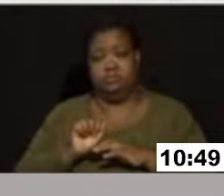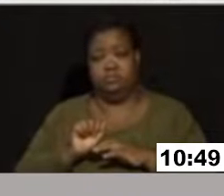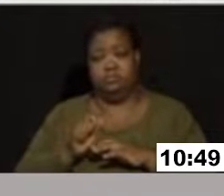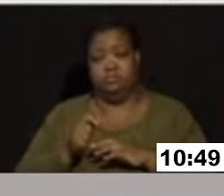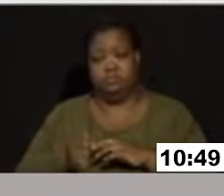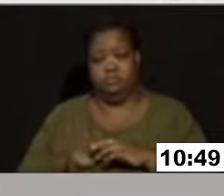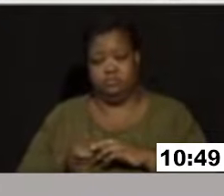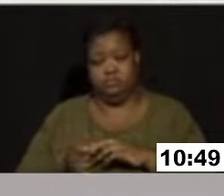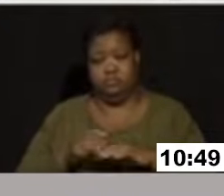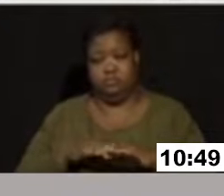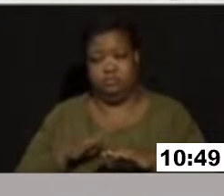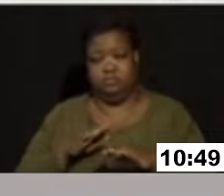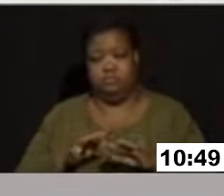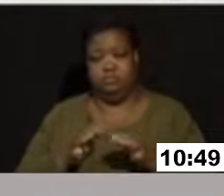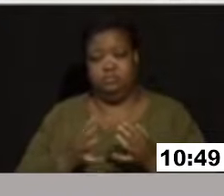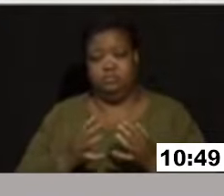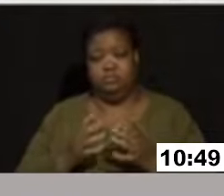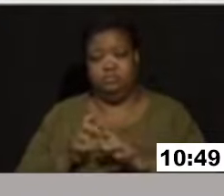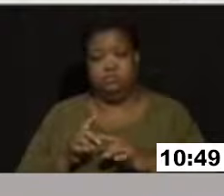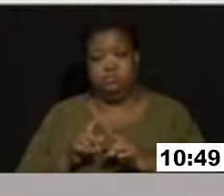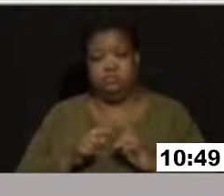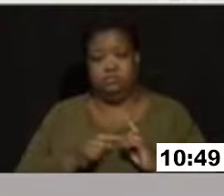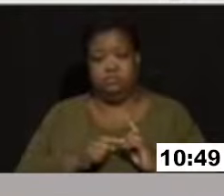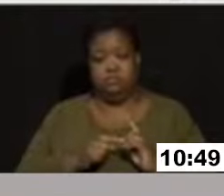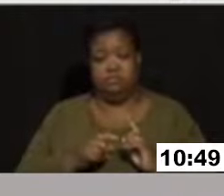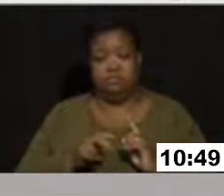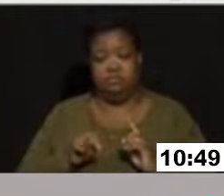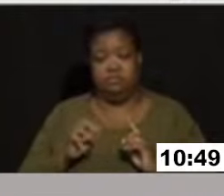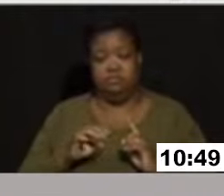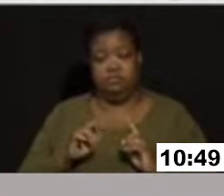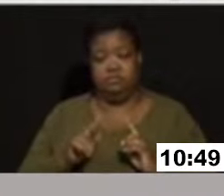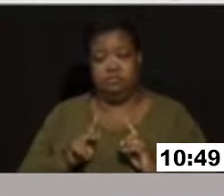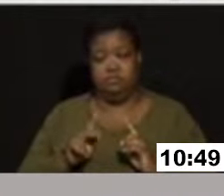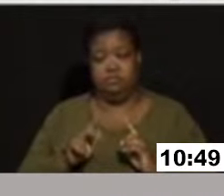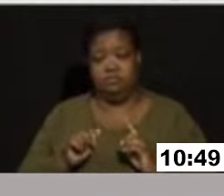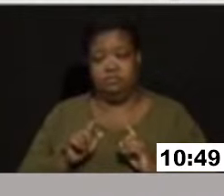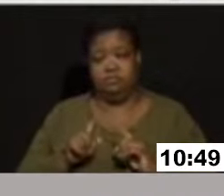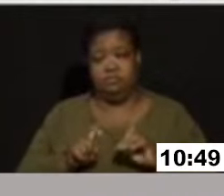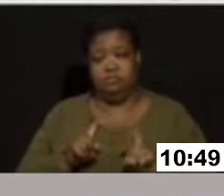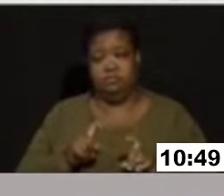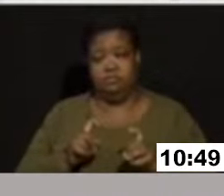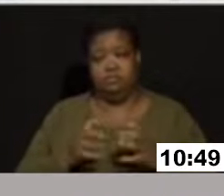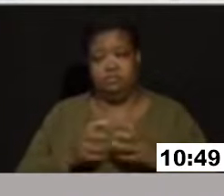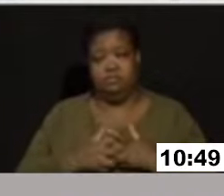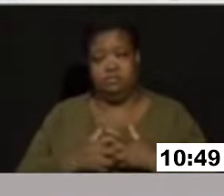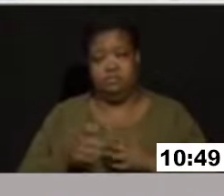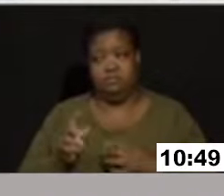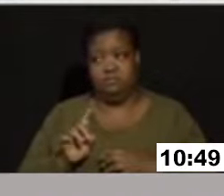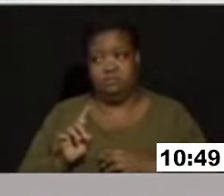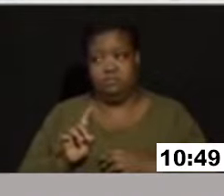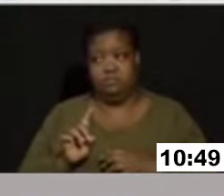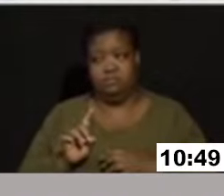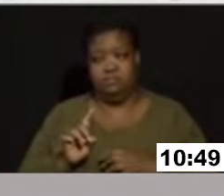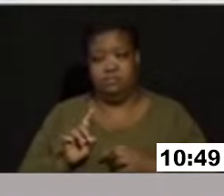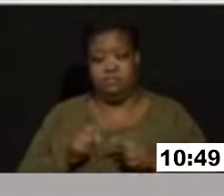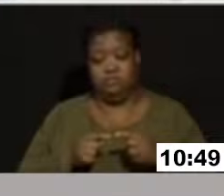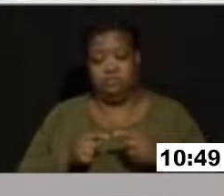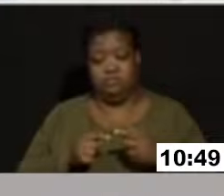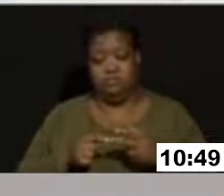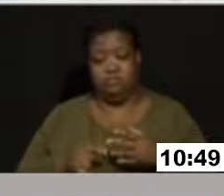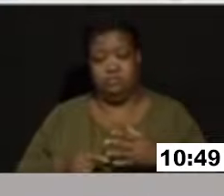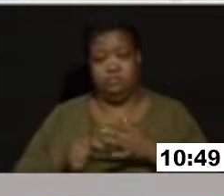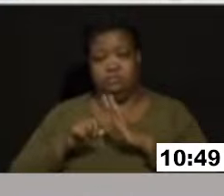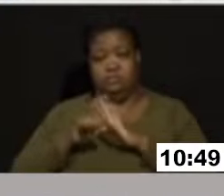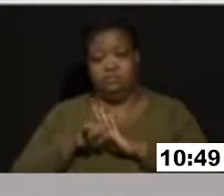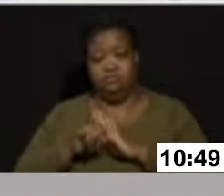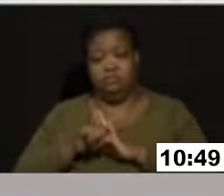ruling, that the examination of Mr. Ngcuka is going to be in relation to those aspects identified in